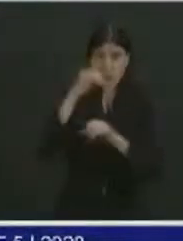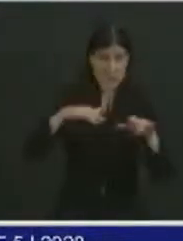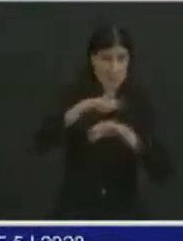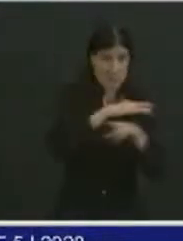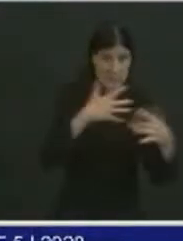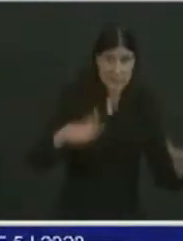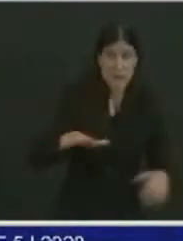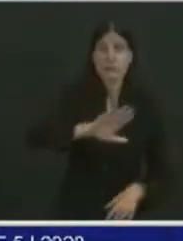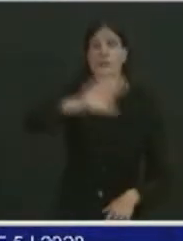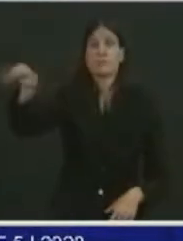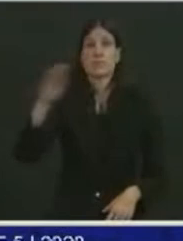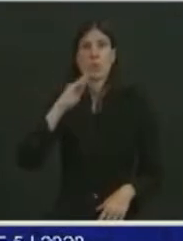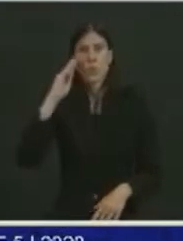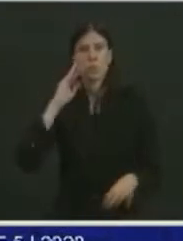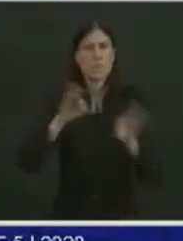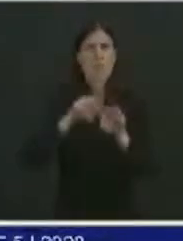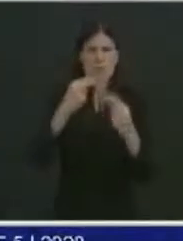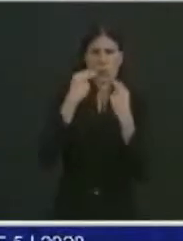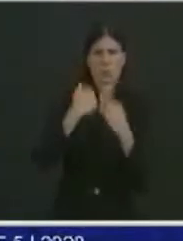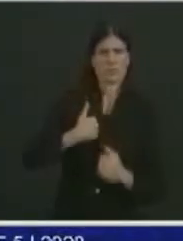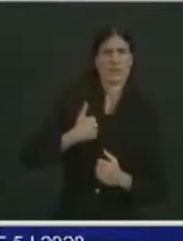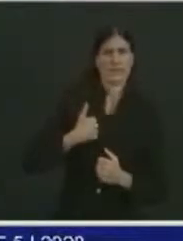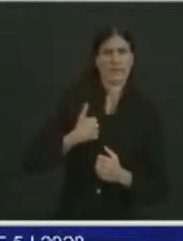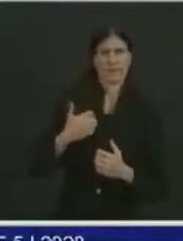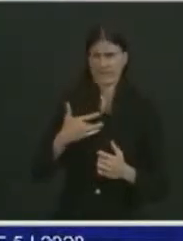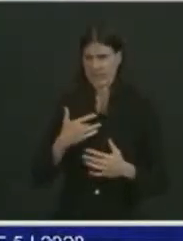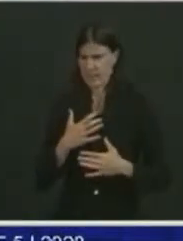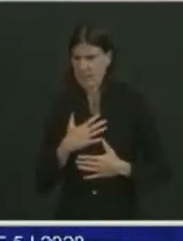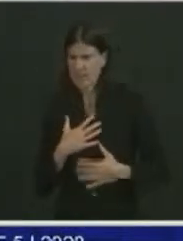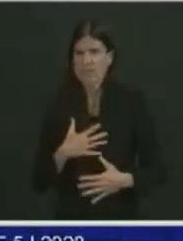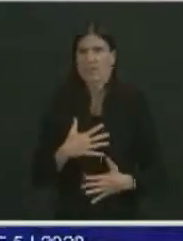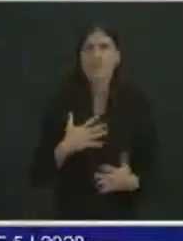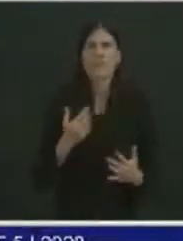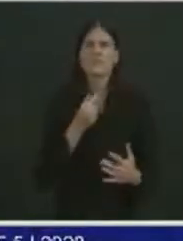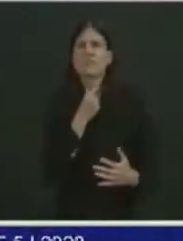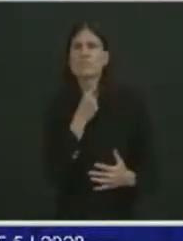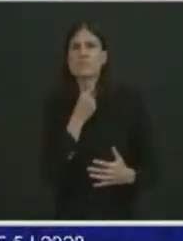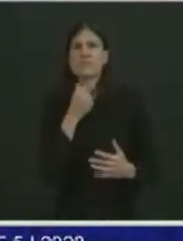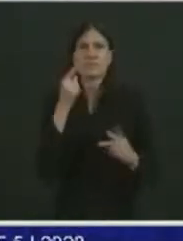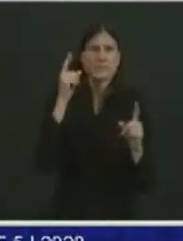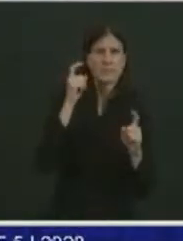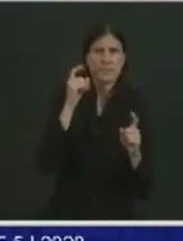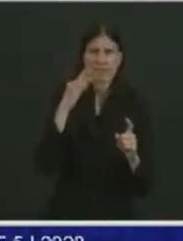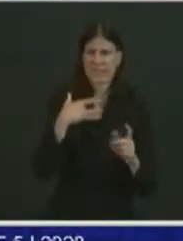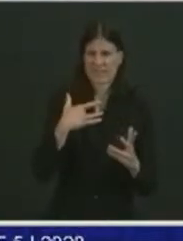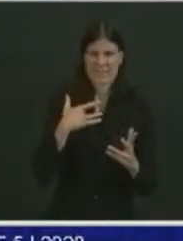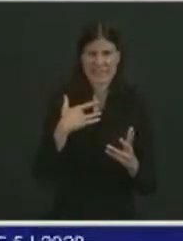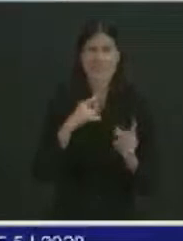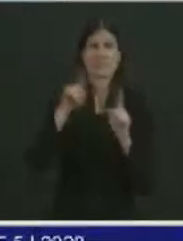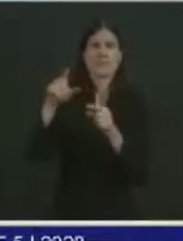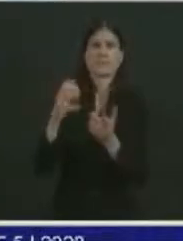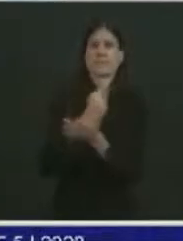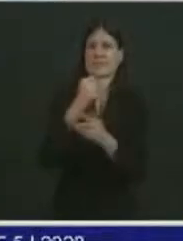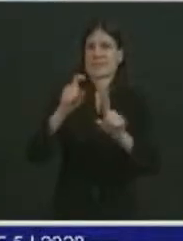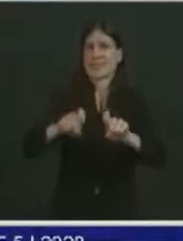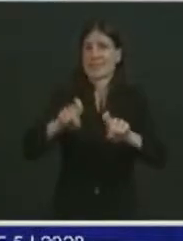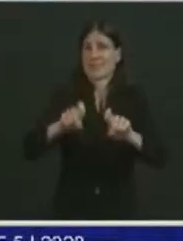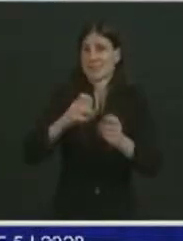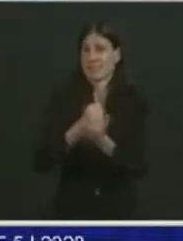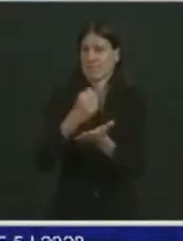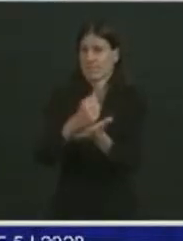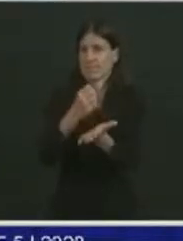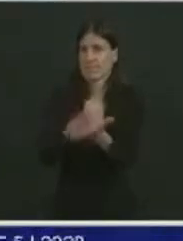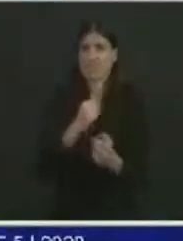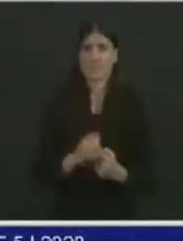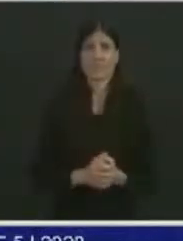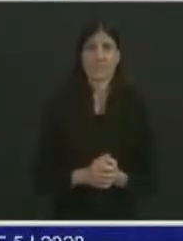getting evaluated, getting tested. Make sure that you are keeping contact with who